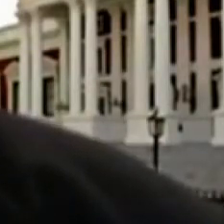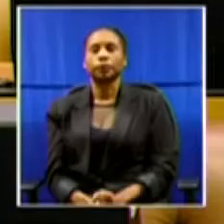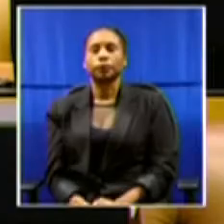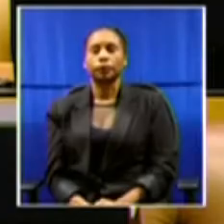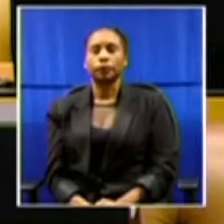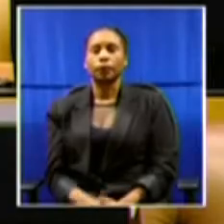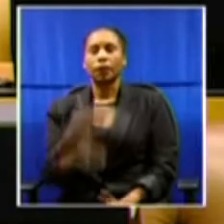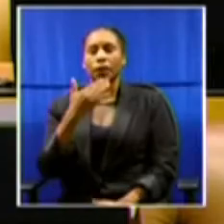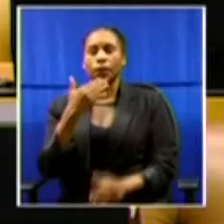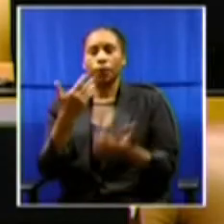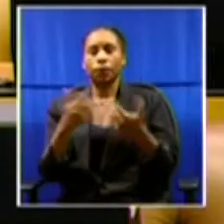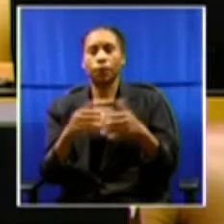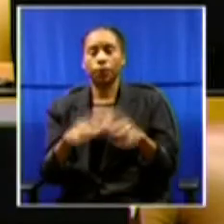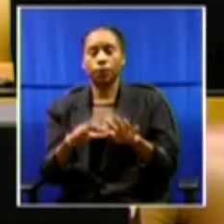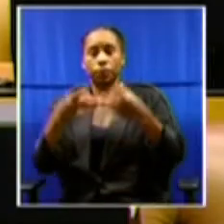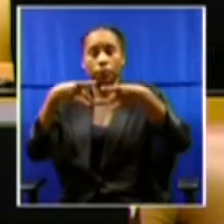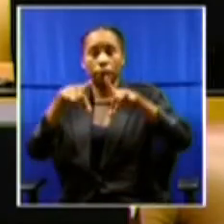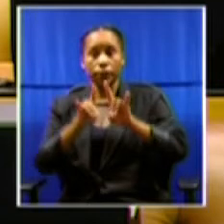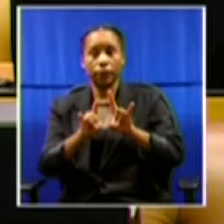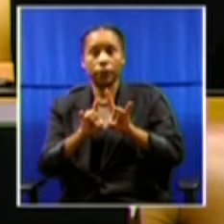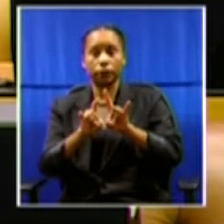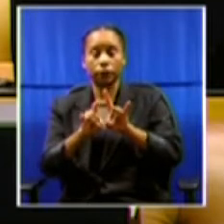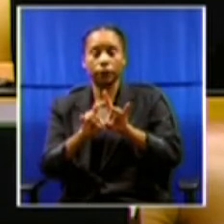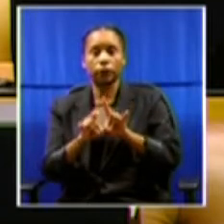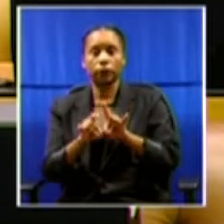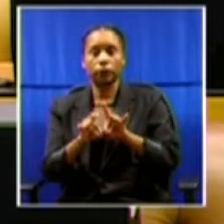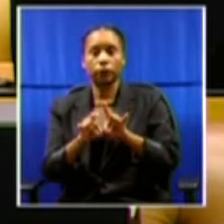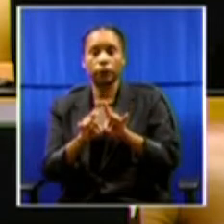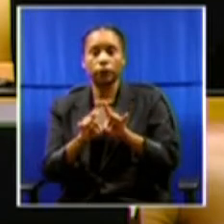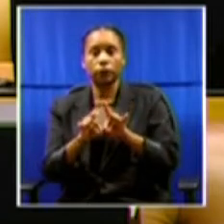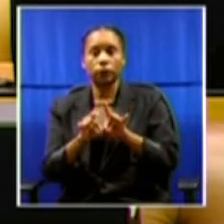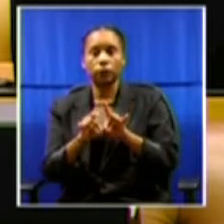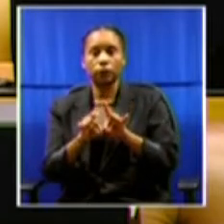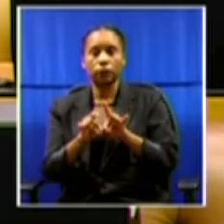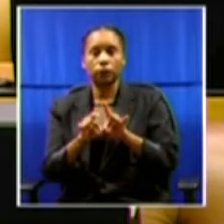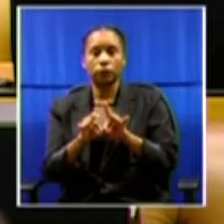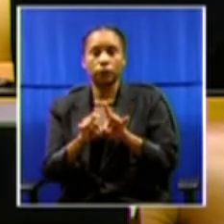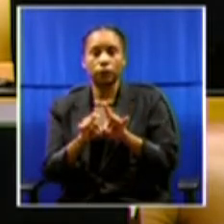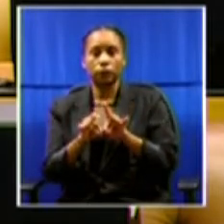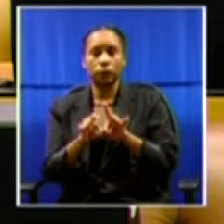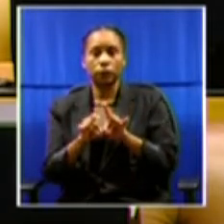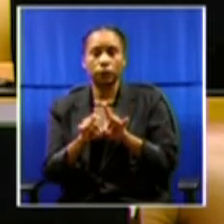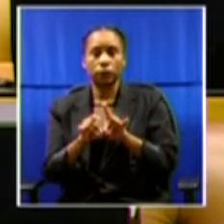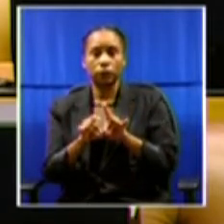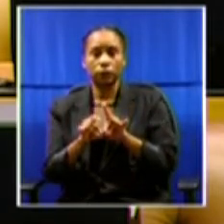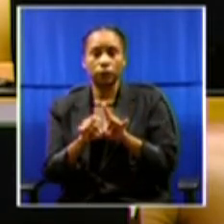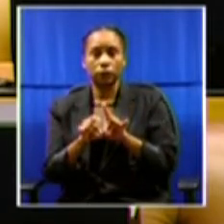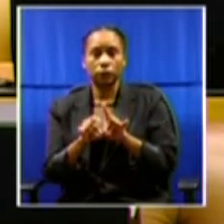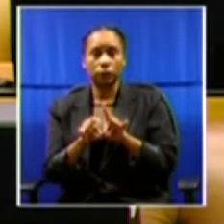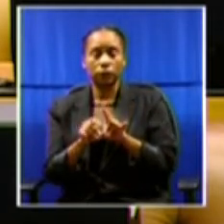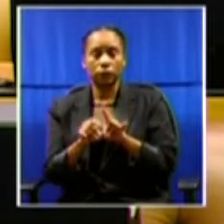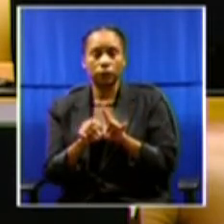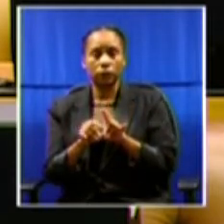Thank you very much, Chairperson. One hears very well from Mr.